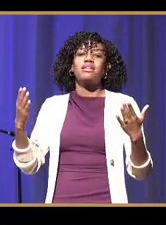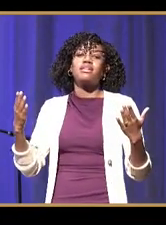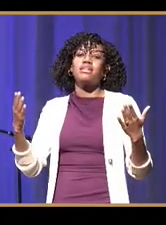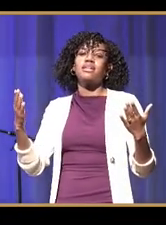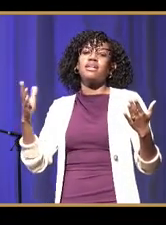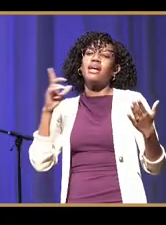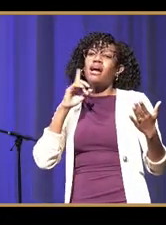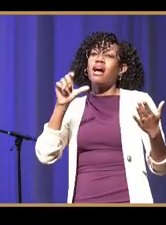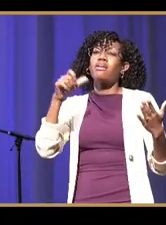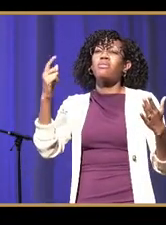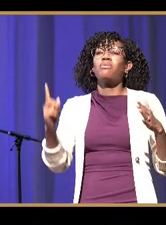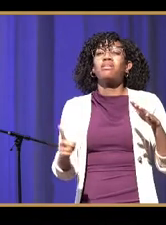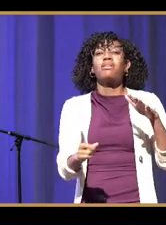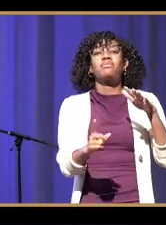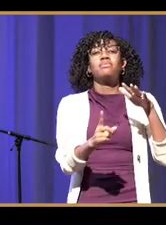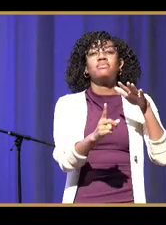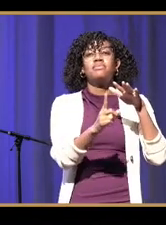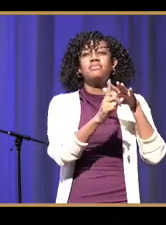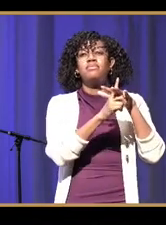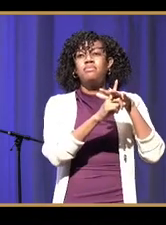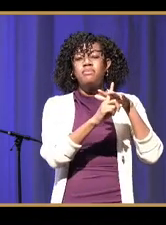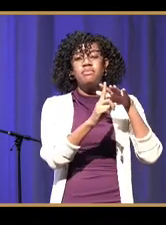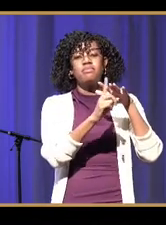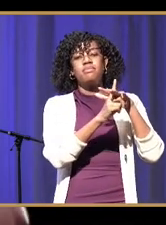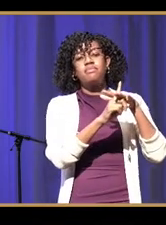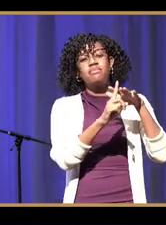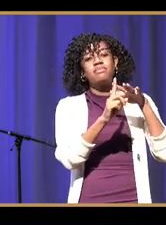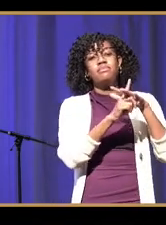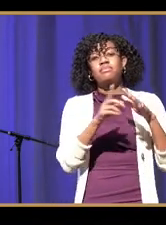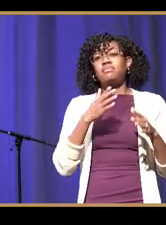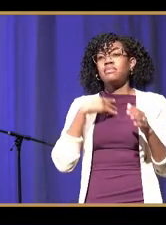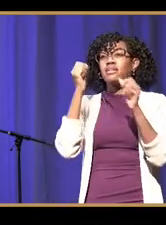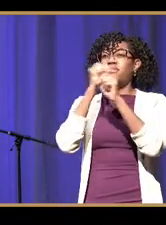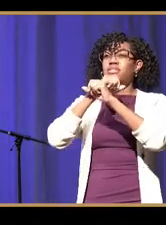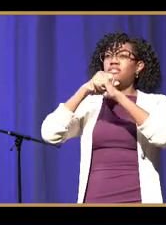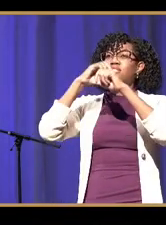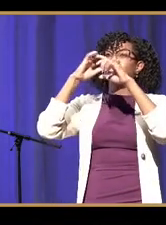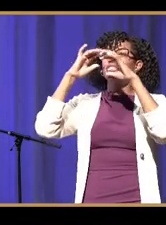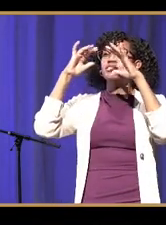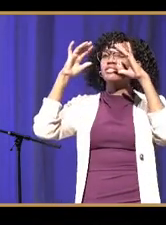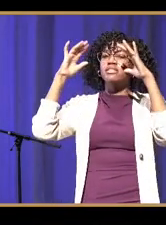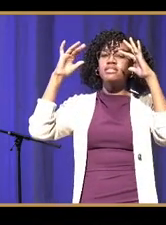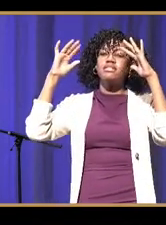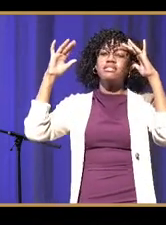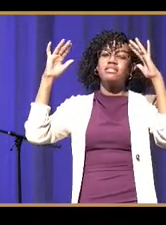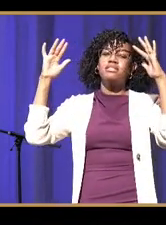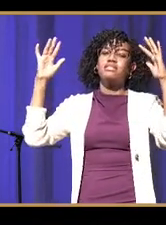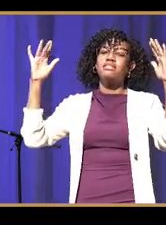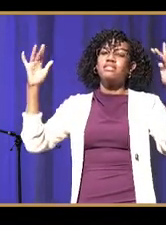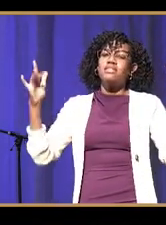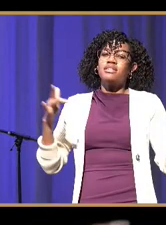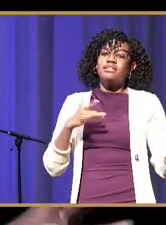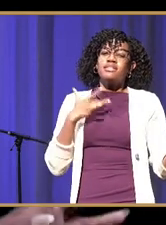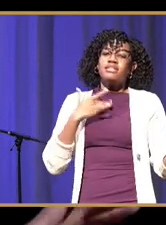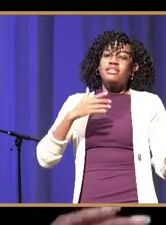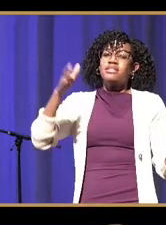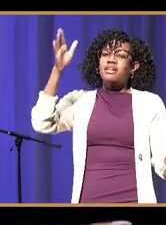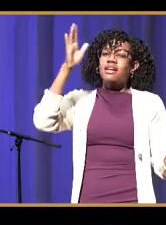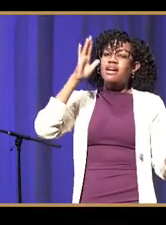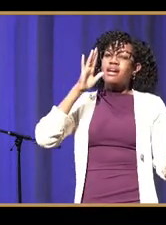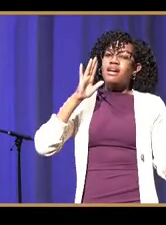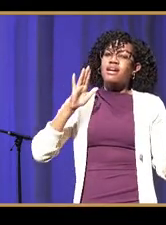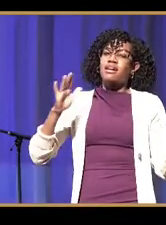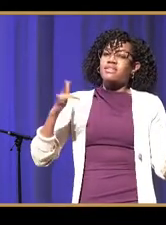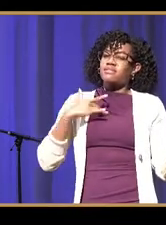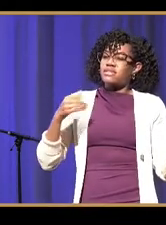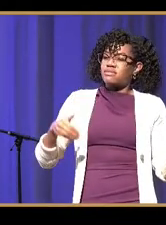one comes, clouding up my vision. I can feel the sun. I believe that